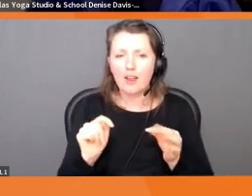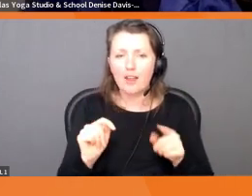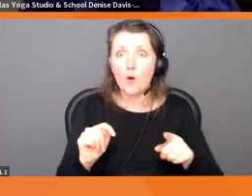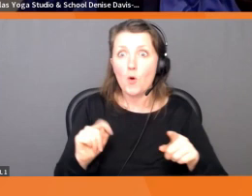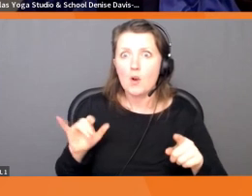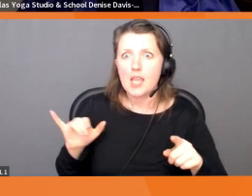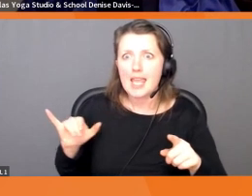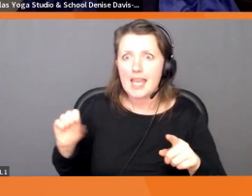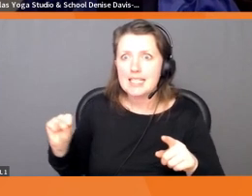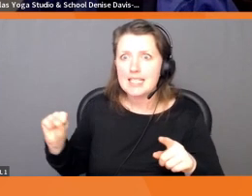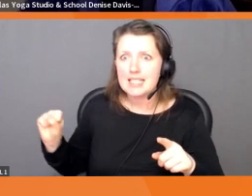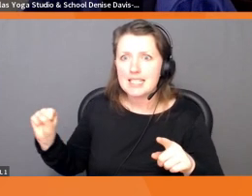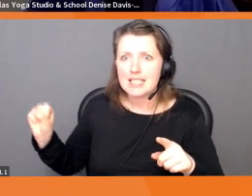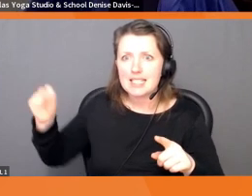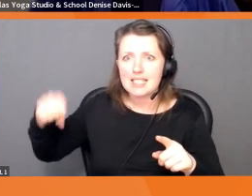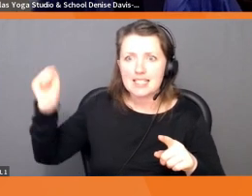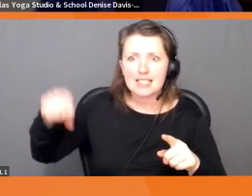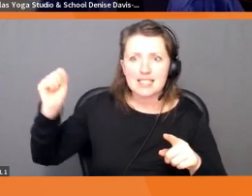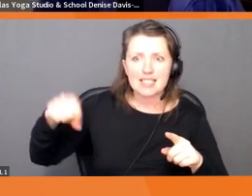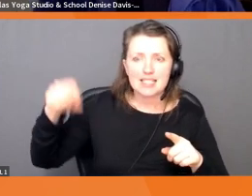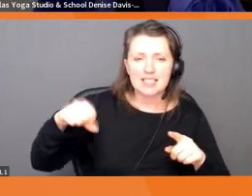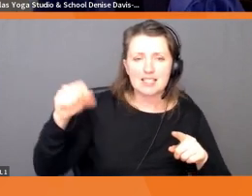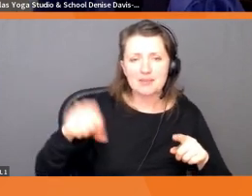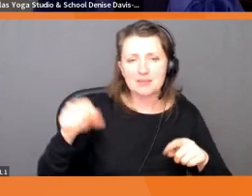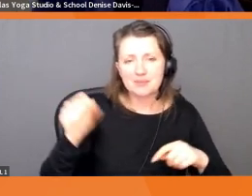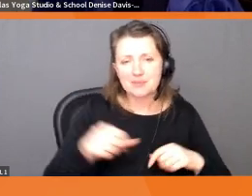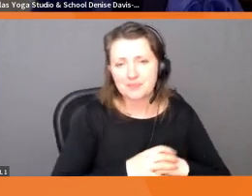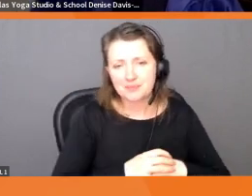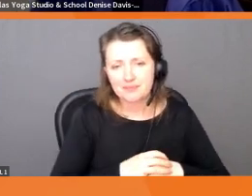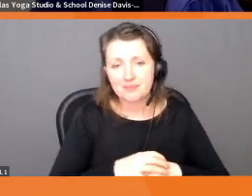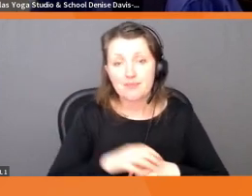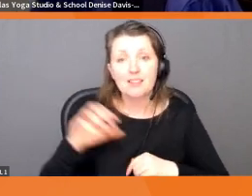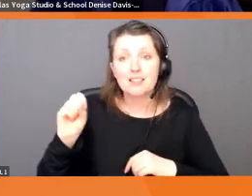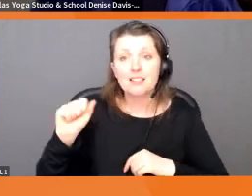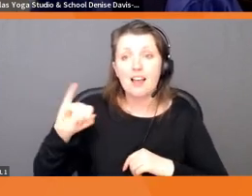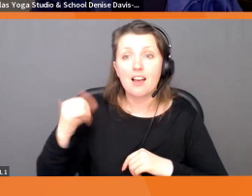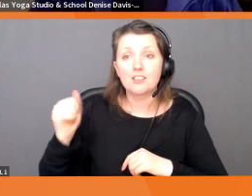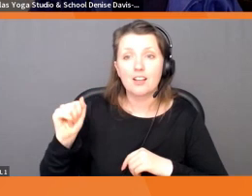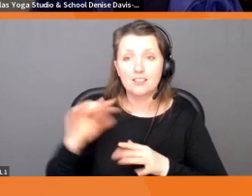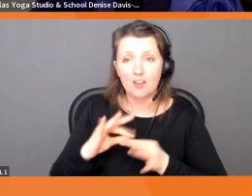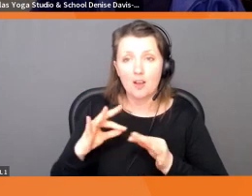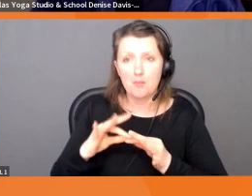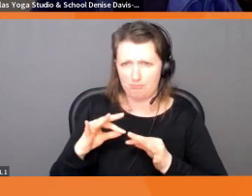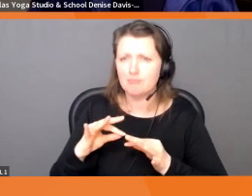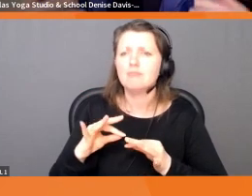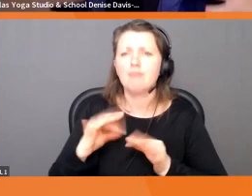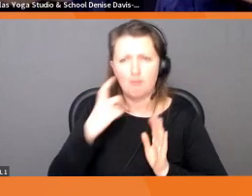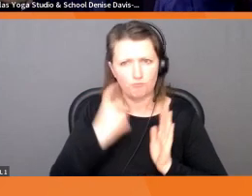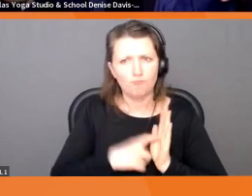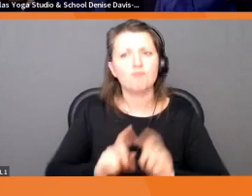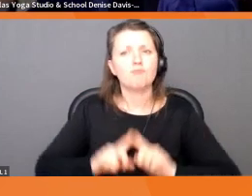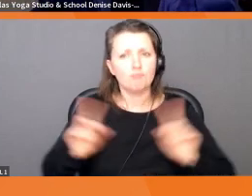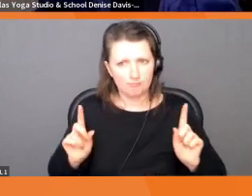yes. Saja, I'm not sure if I'm saying your name right, but Saja is saying yes, she could feel it. And I've found